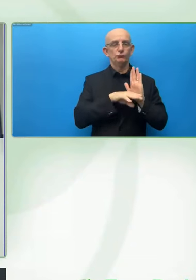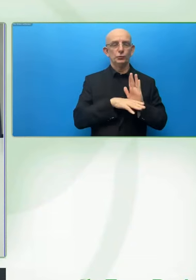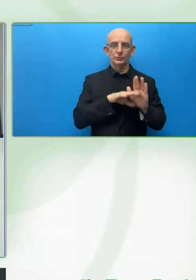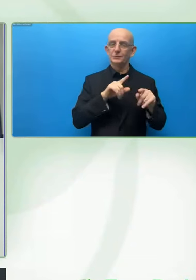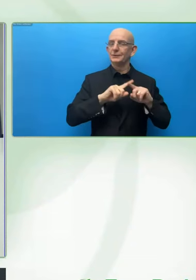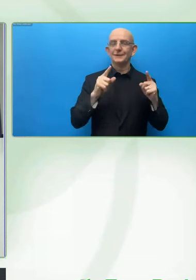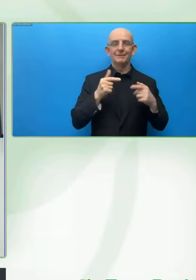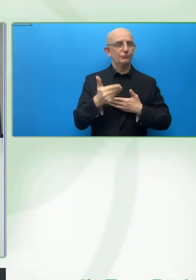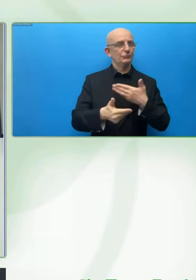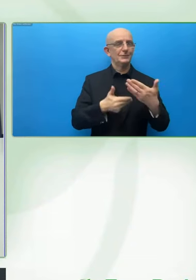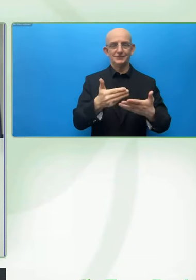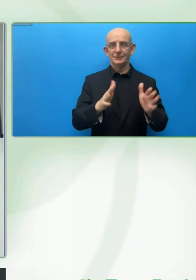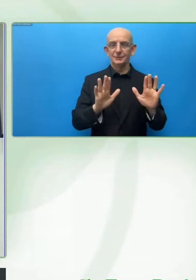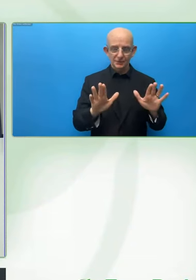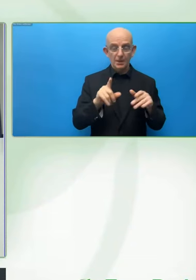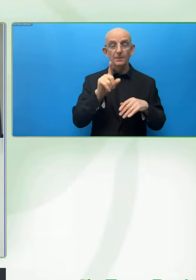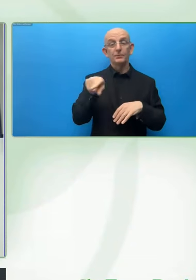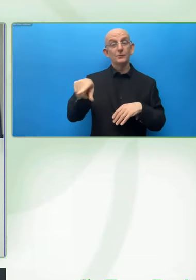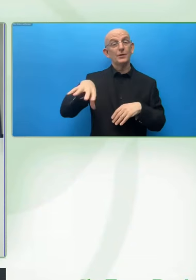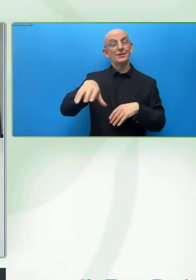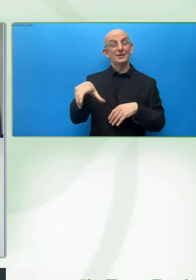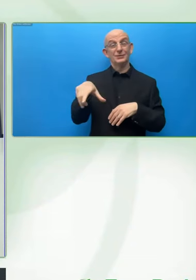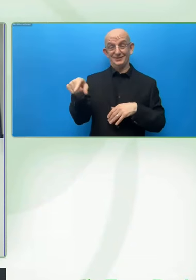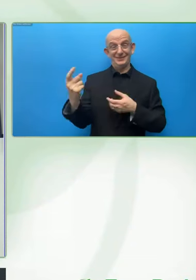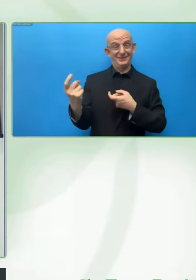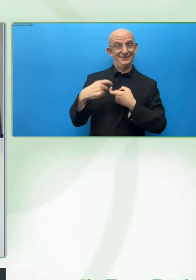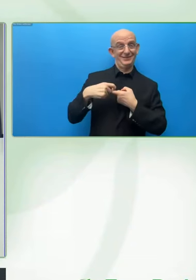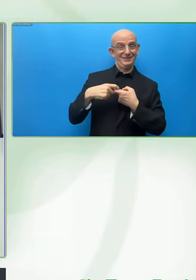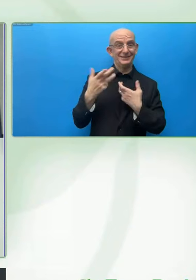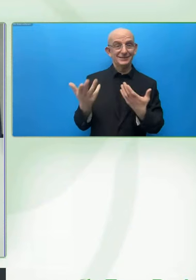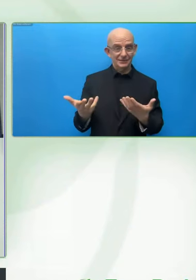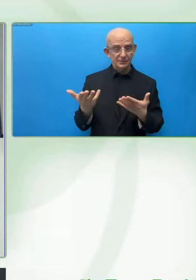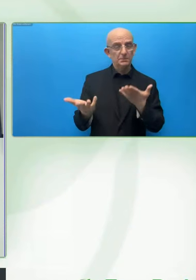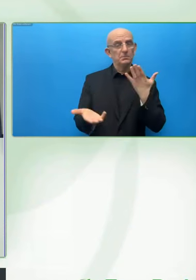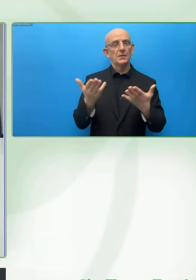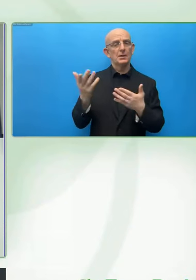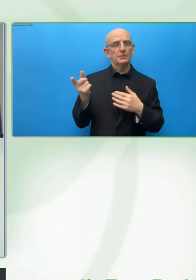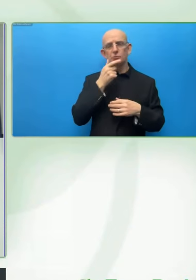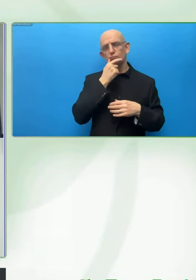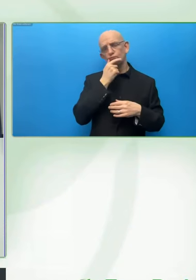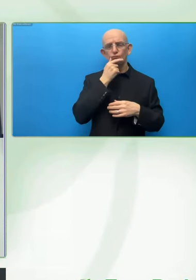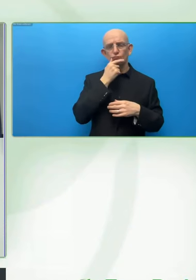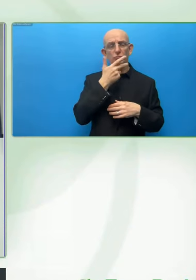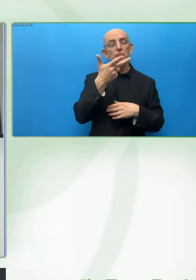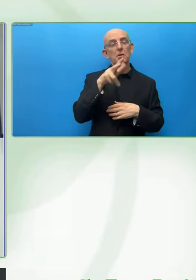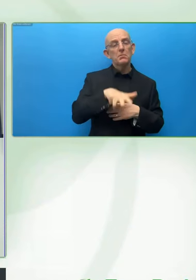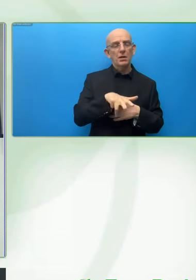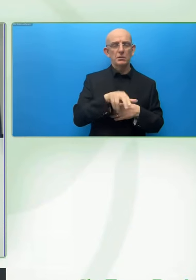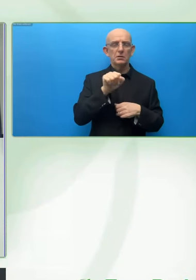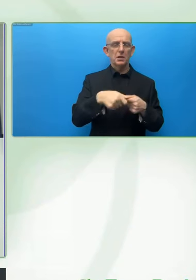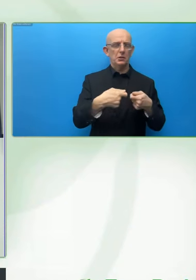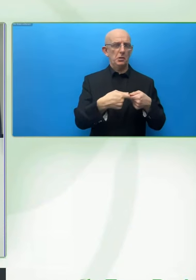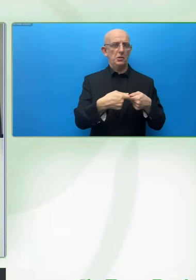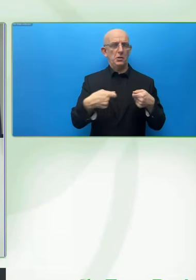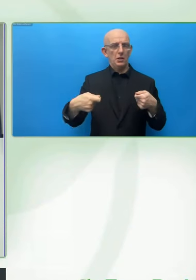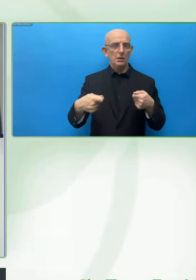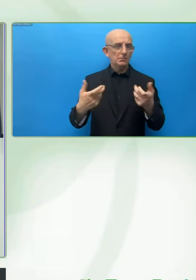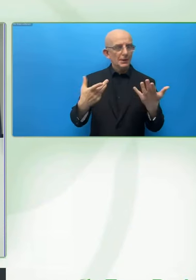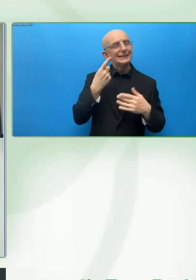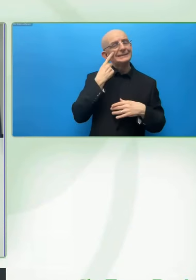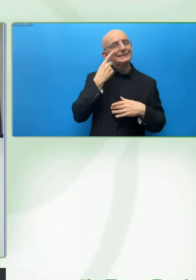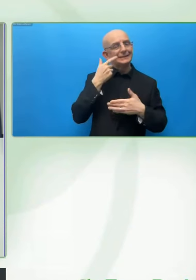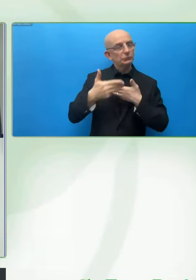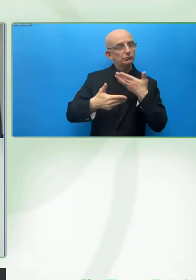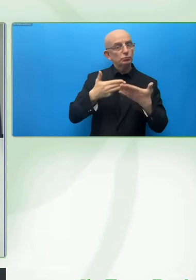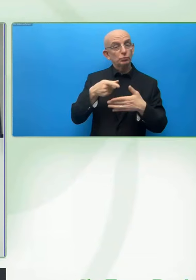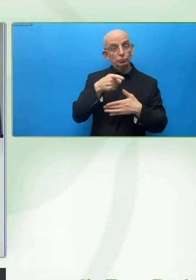opportunity. And for the mobility programs, during the duration of the full mobility programs. When it comes to the workers, we know